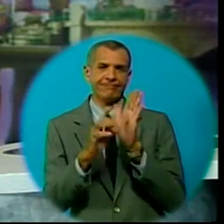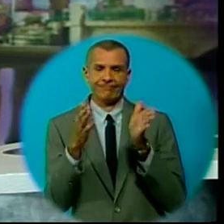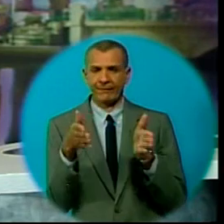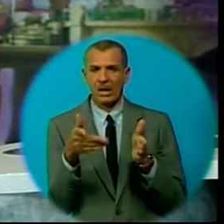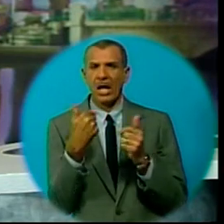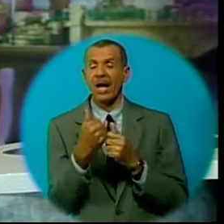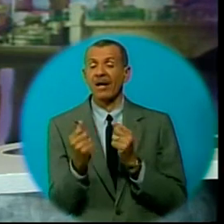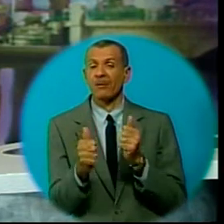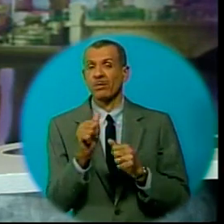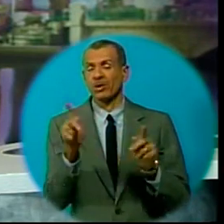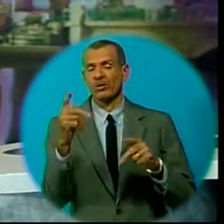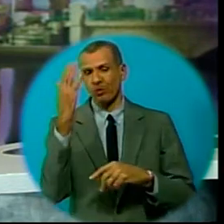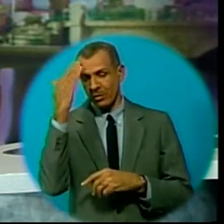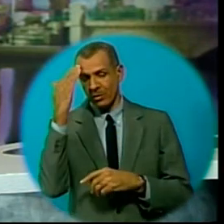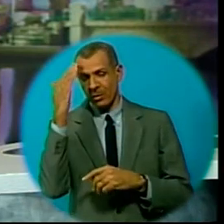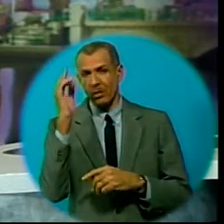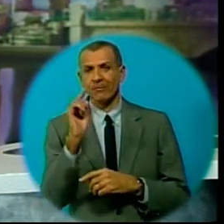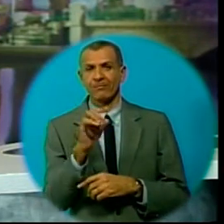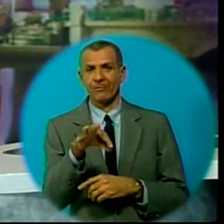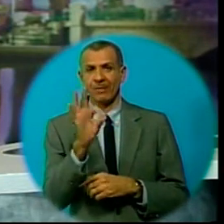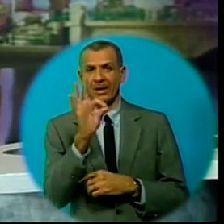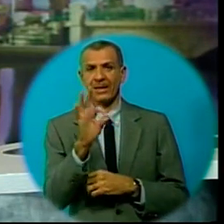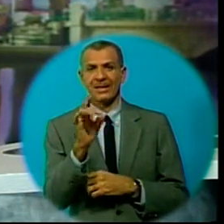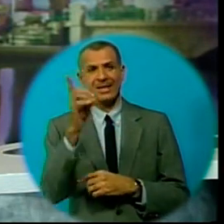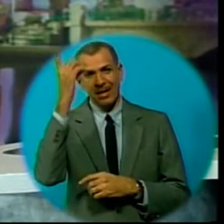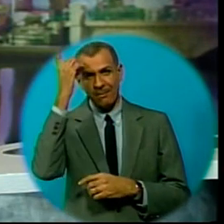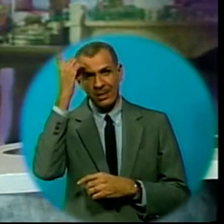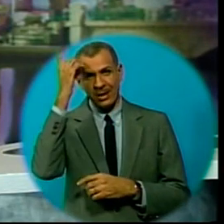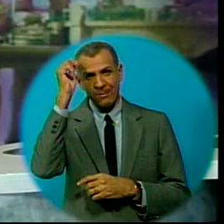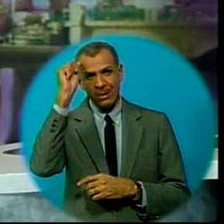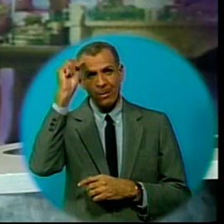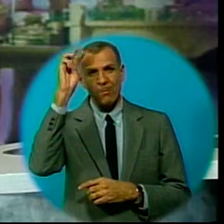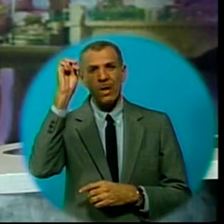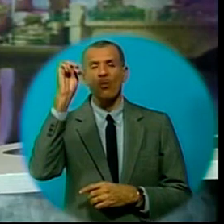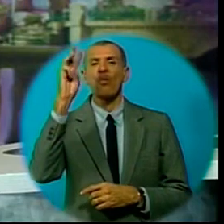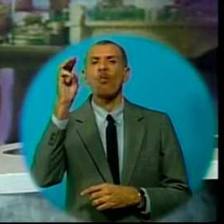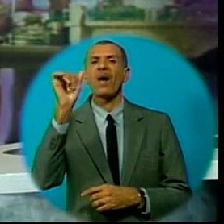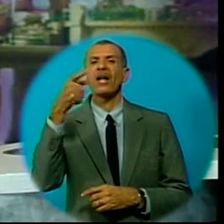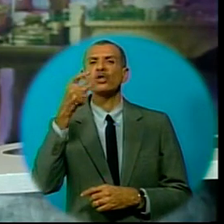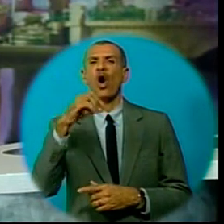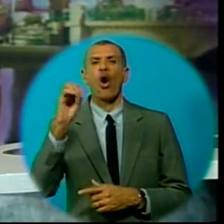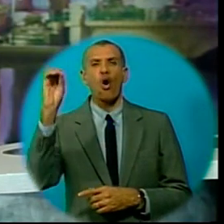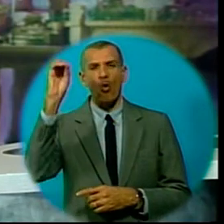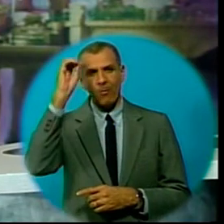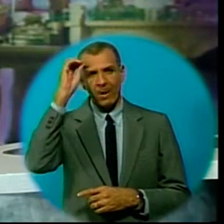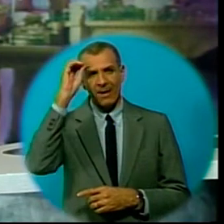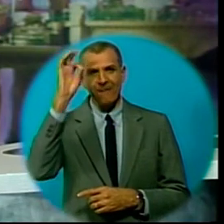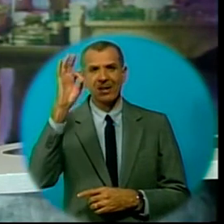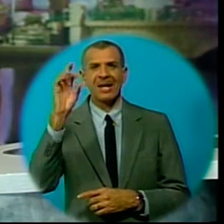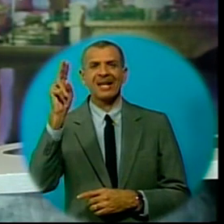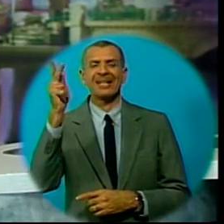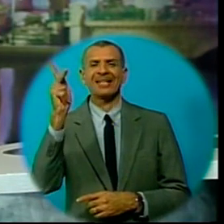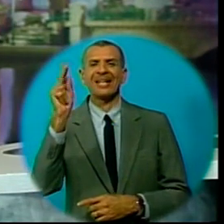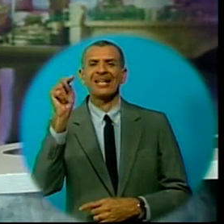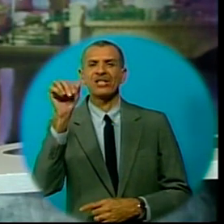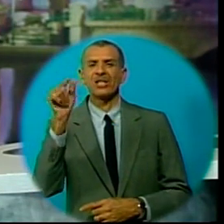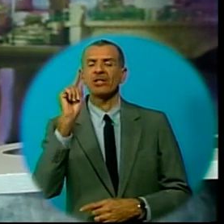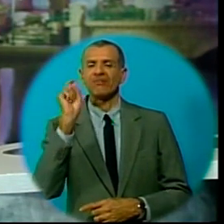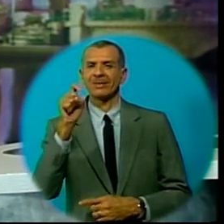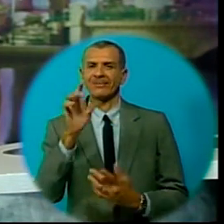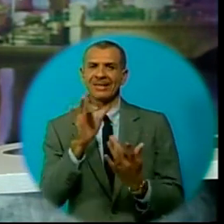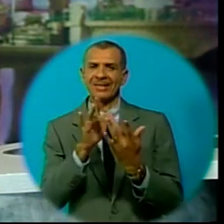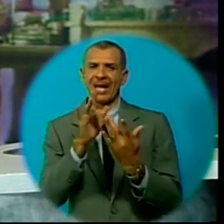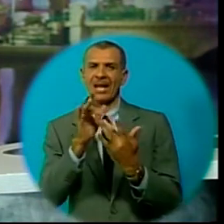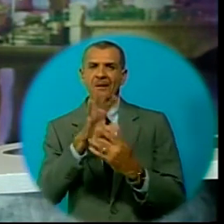who may know the whereabouts of Damien Andre Mardonna Welch and O'Brien Fernando Knight should contact the